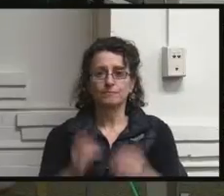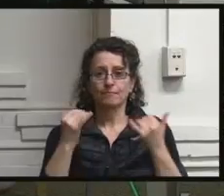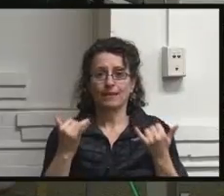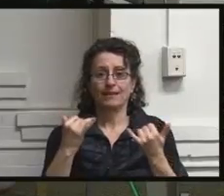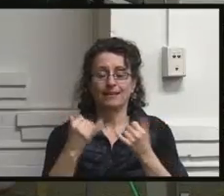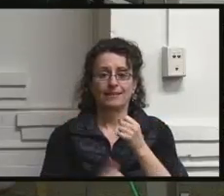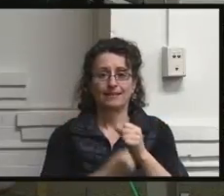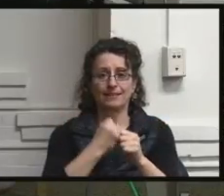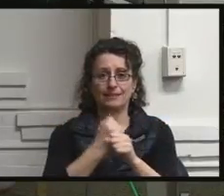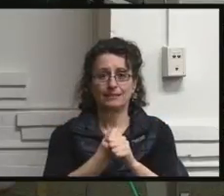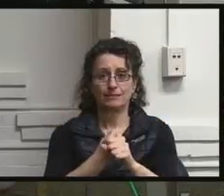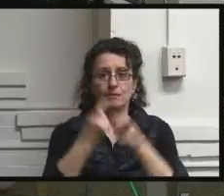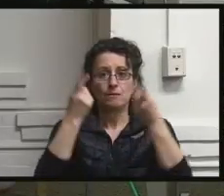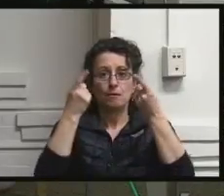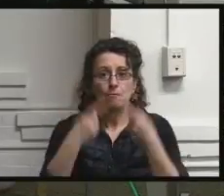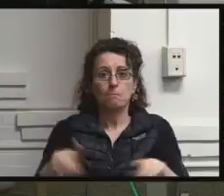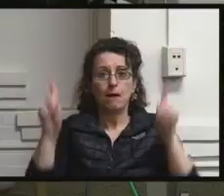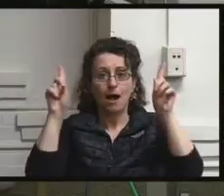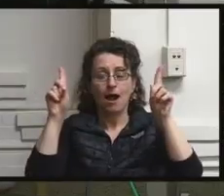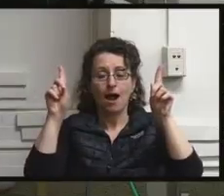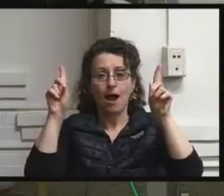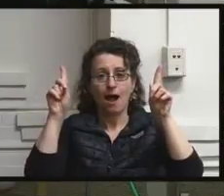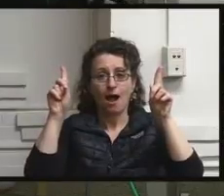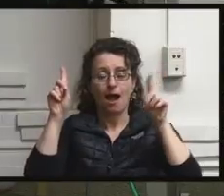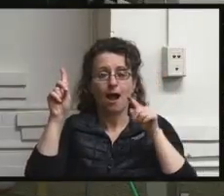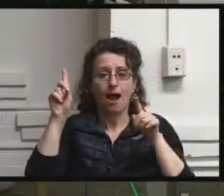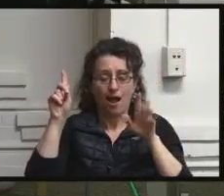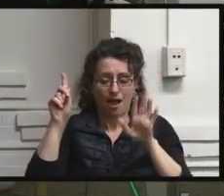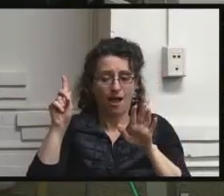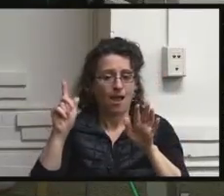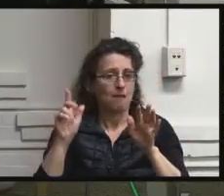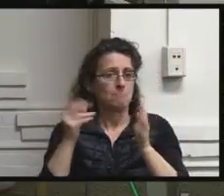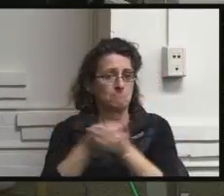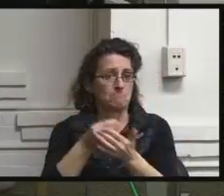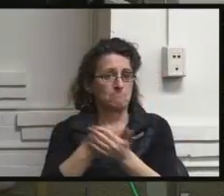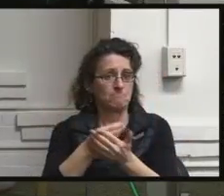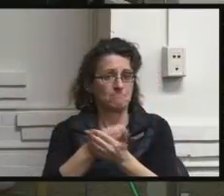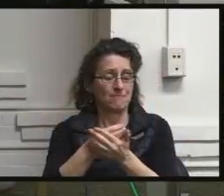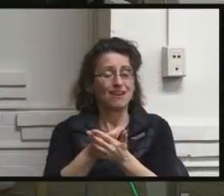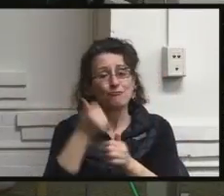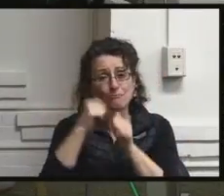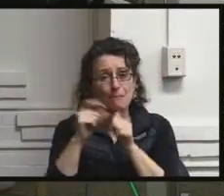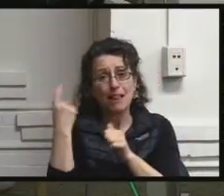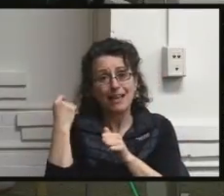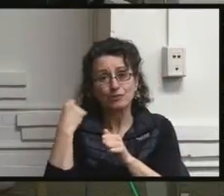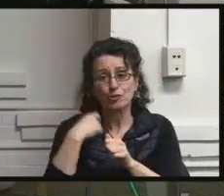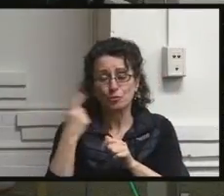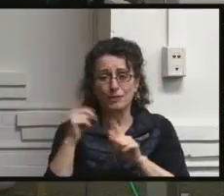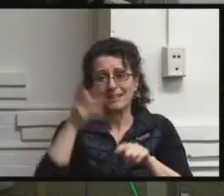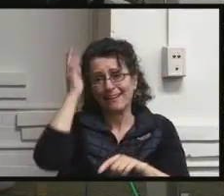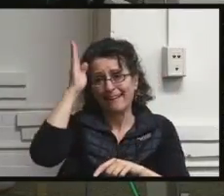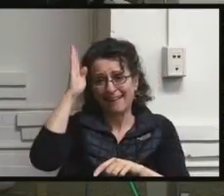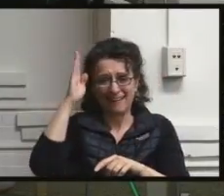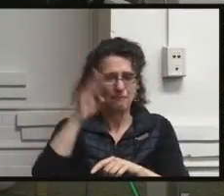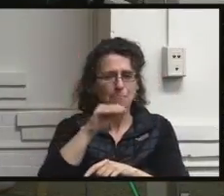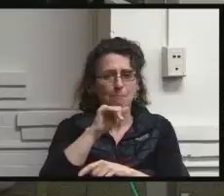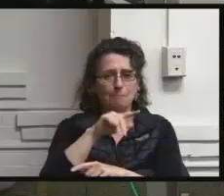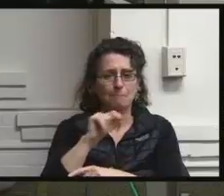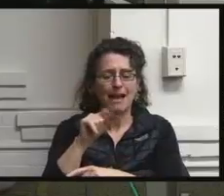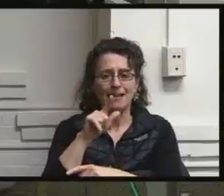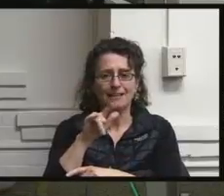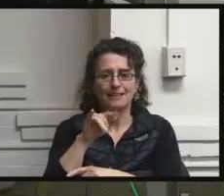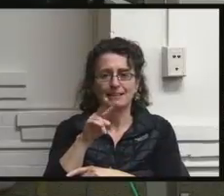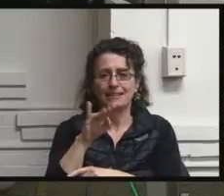a position where everything, when we were here last year with Matt Livingston, and obviously there's been a transition just in